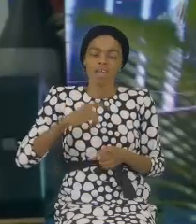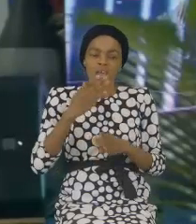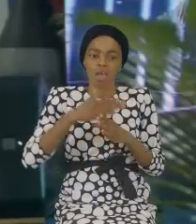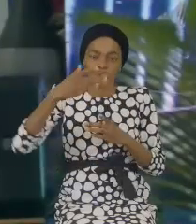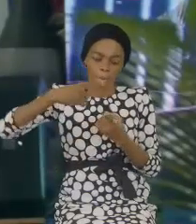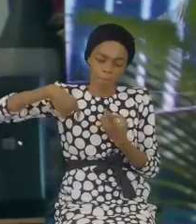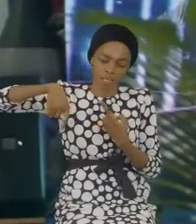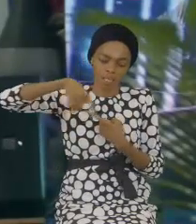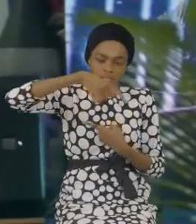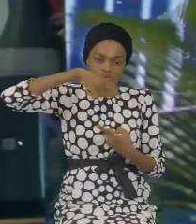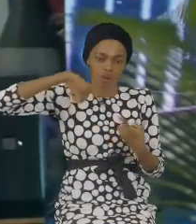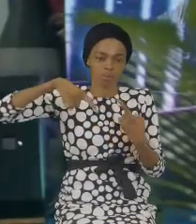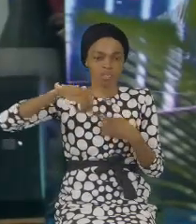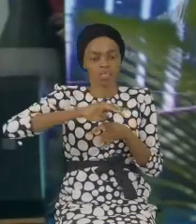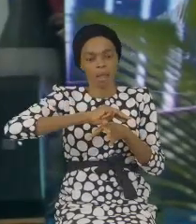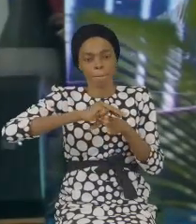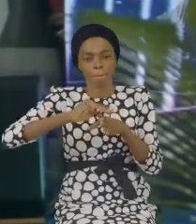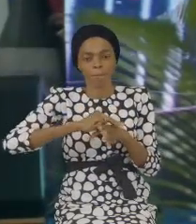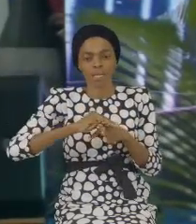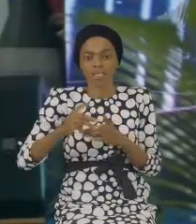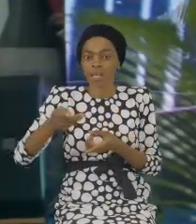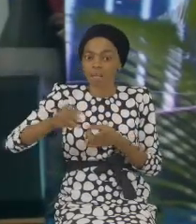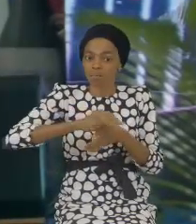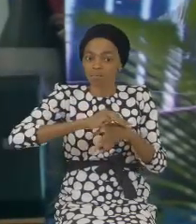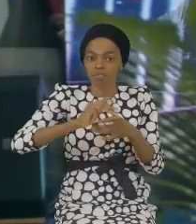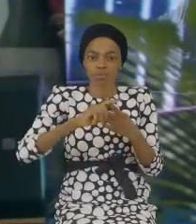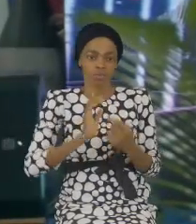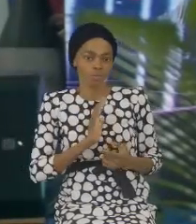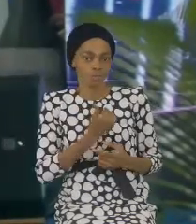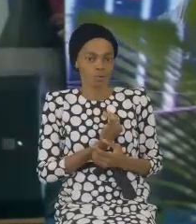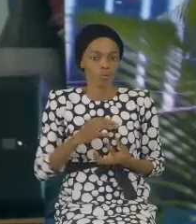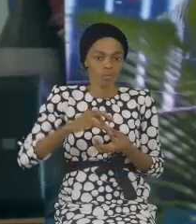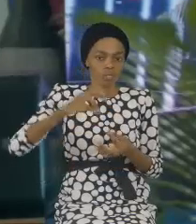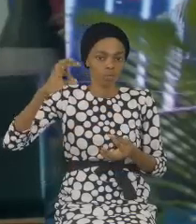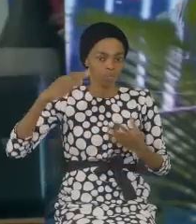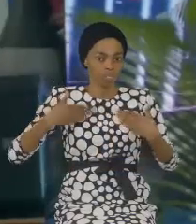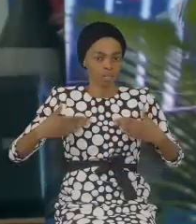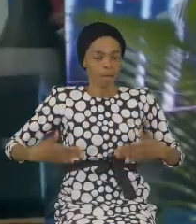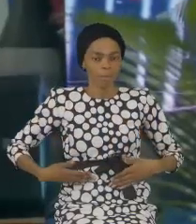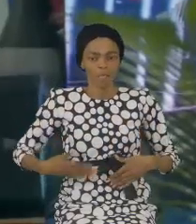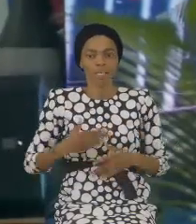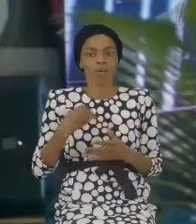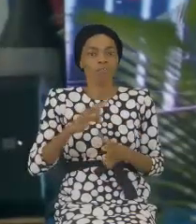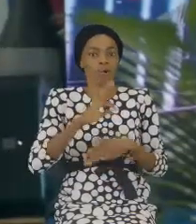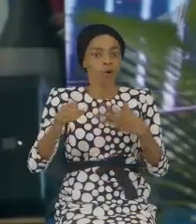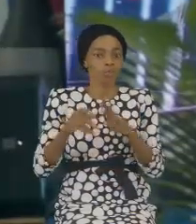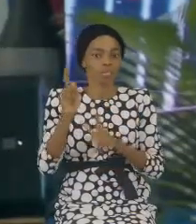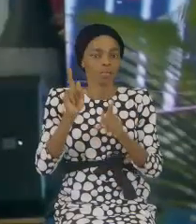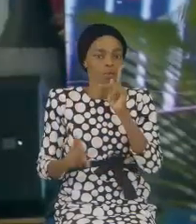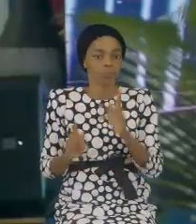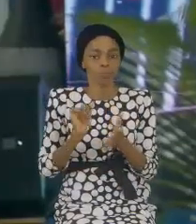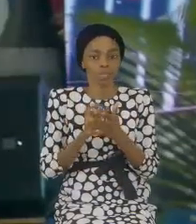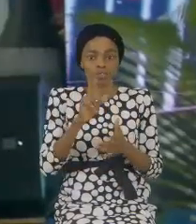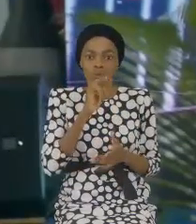a complete ministry, ministering to the soul, to the spirit, to the body of all the people, and ministering to